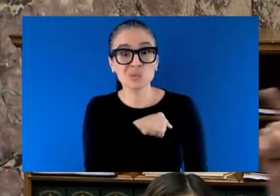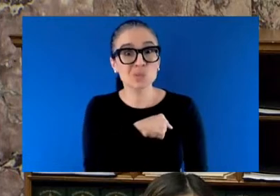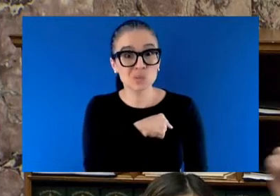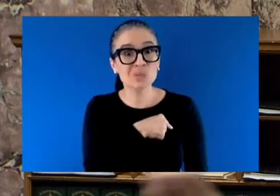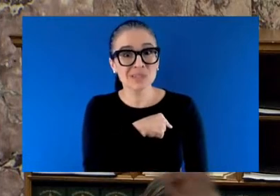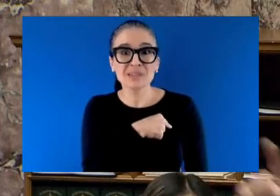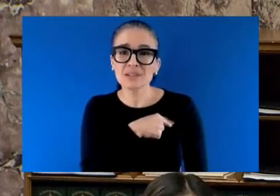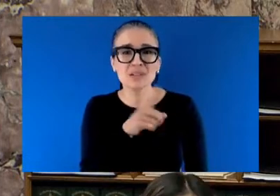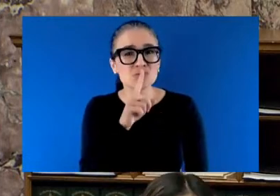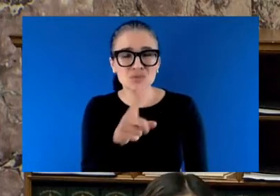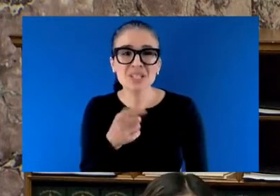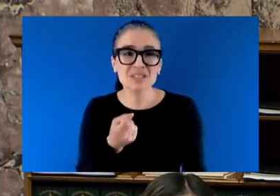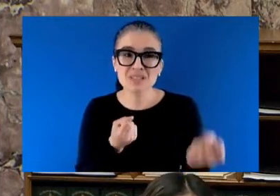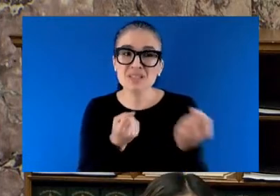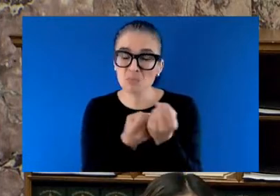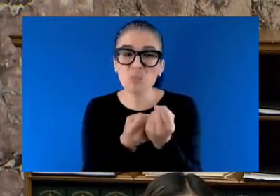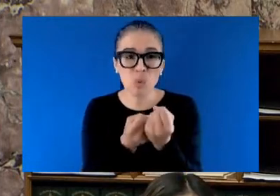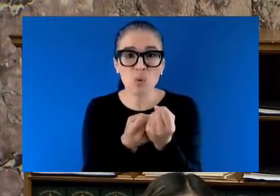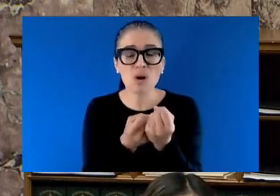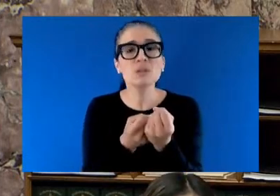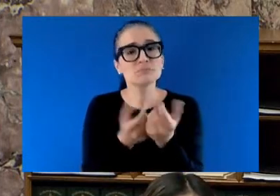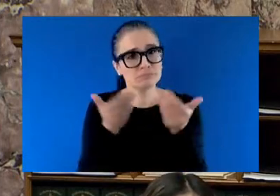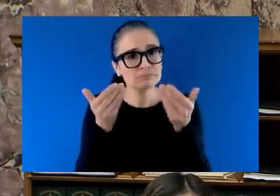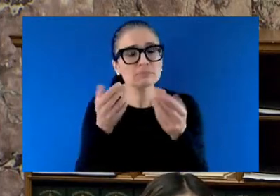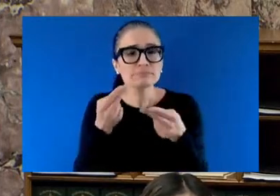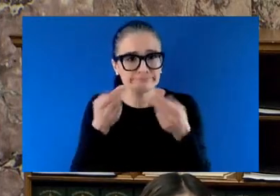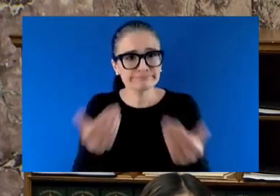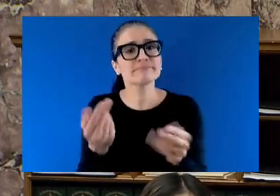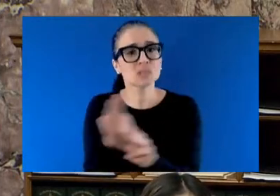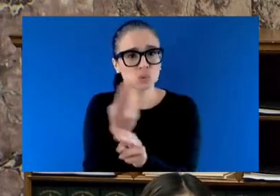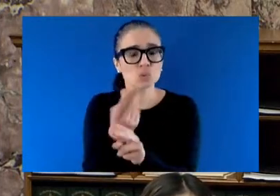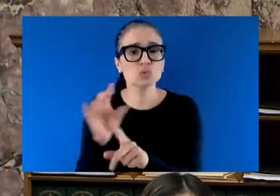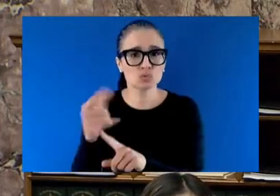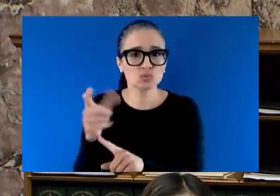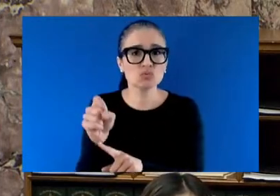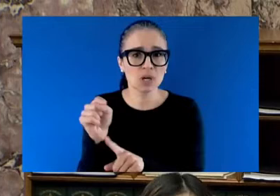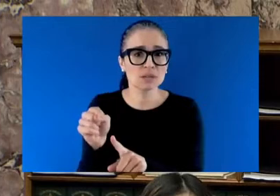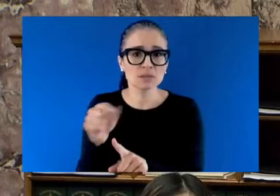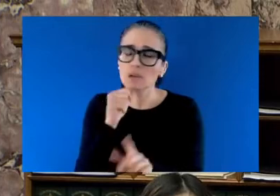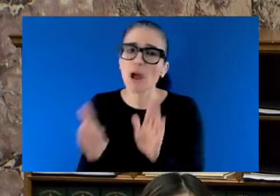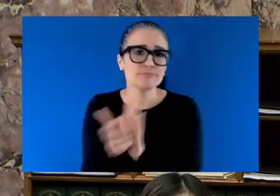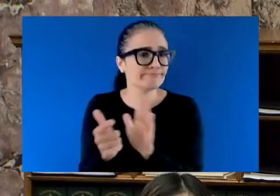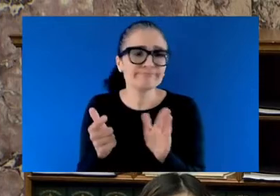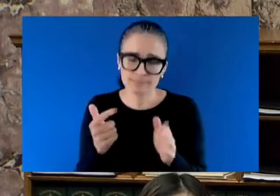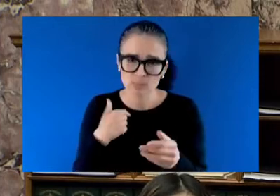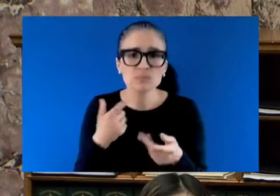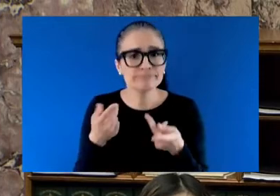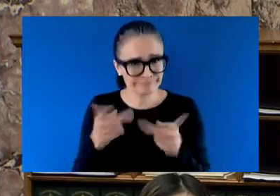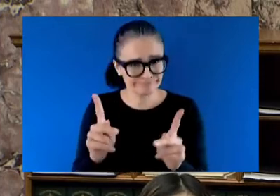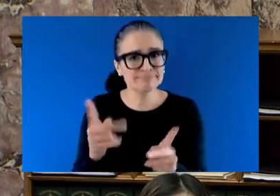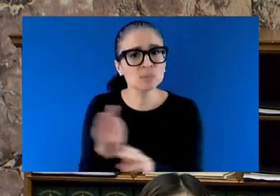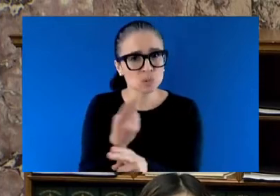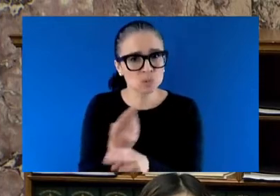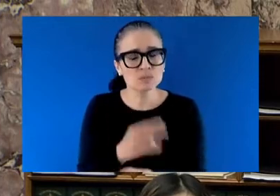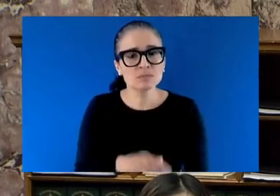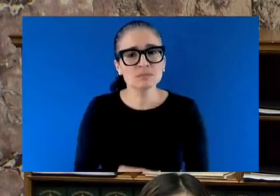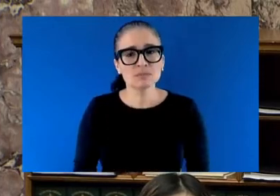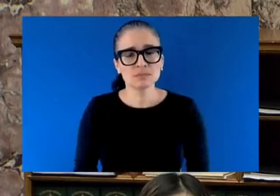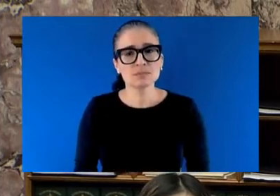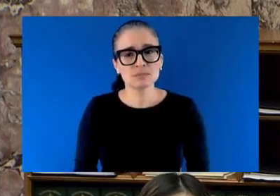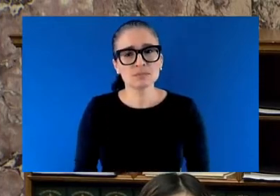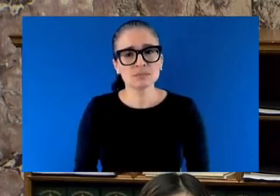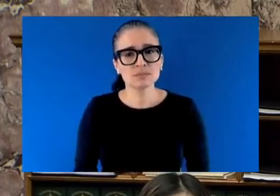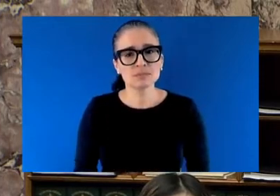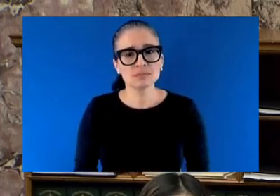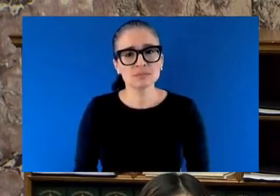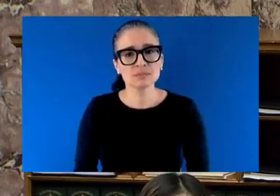House sees those two members in the BC Conservative Party eating their lunch, their dinner, their supper, poll after poll after